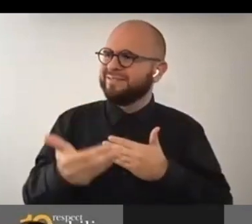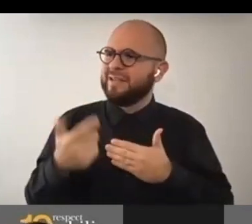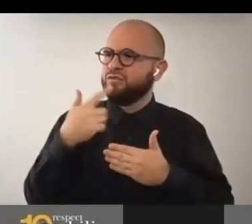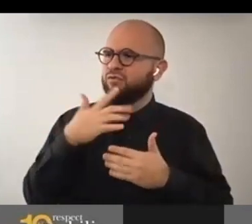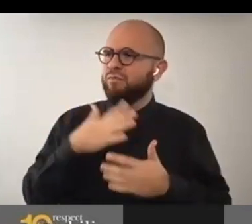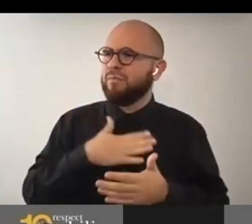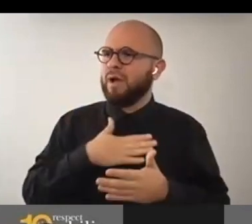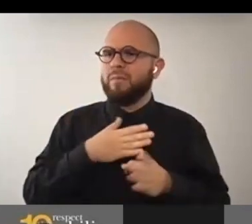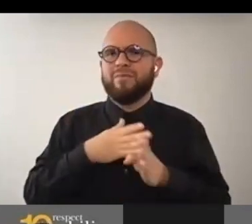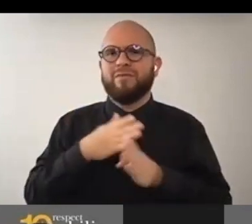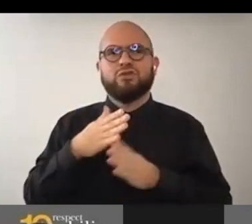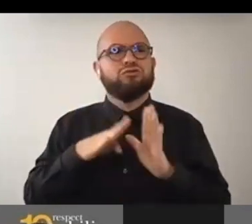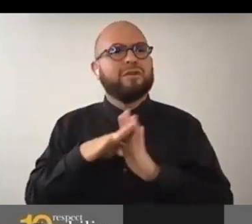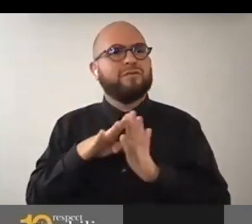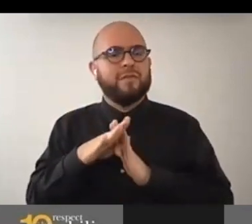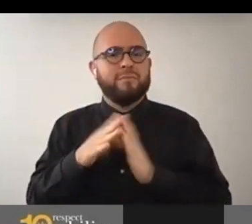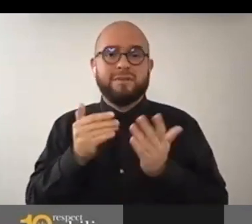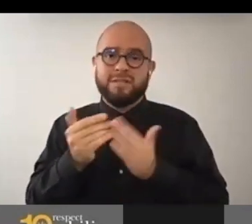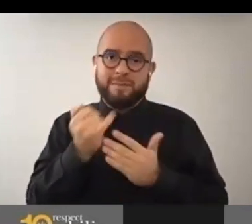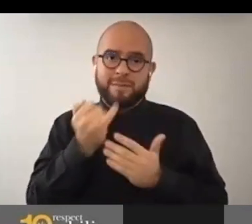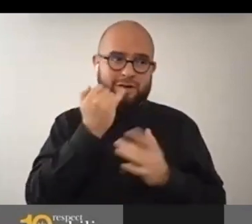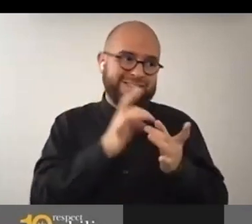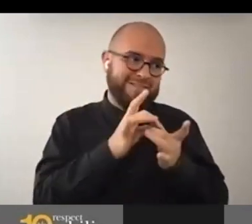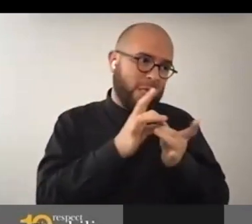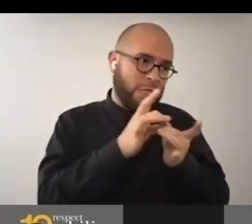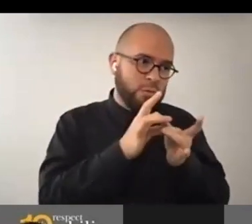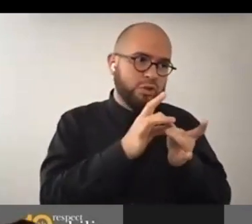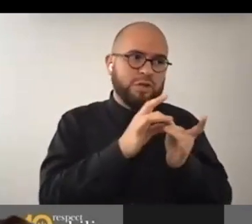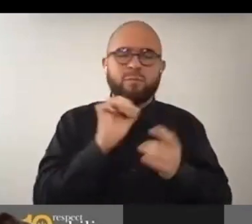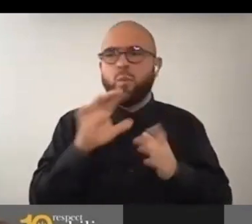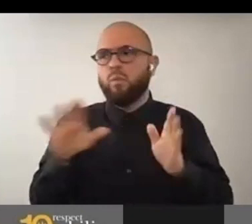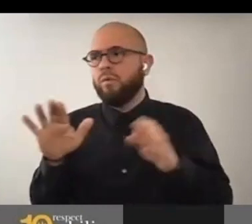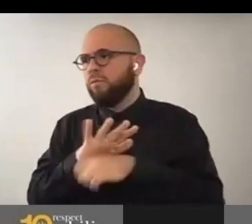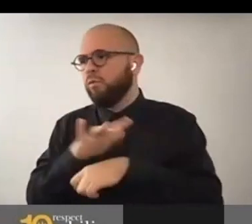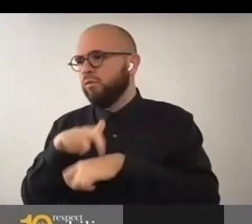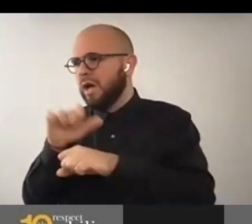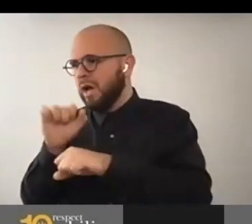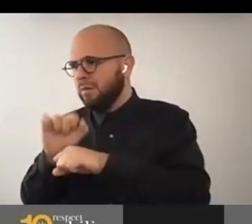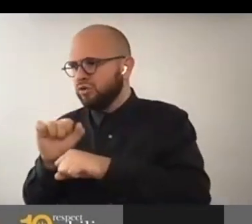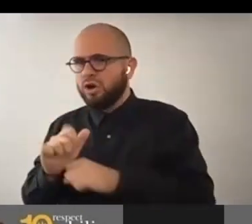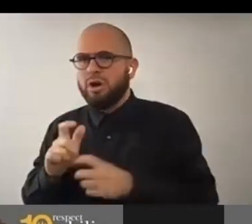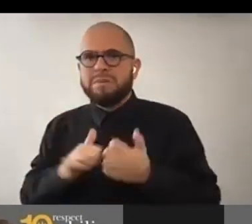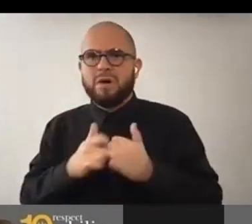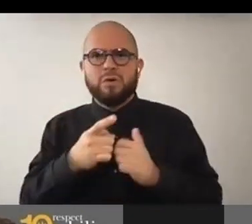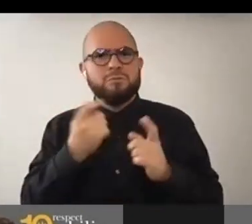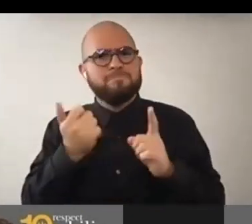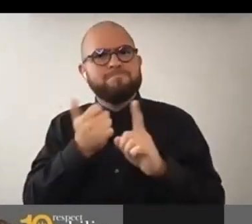it be a fellowship or a full-time job? How do you pursue that right now as you're completing your fellowship?